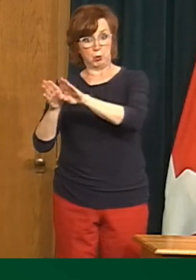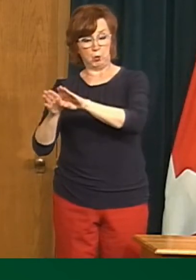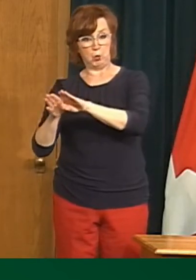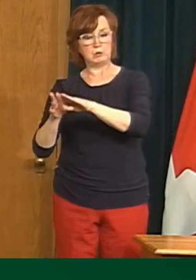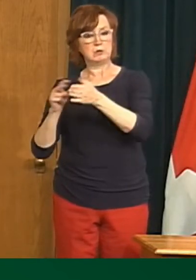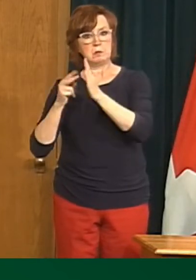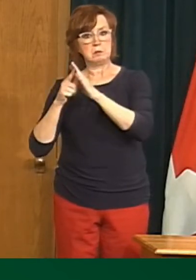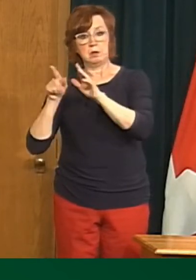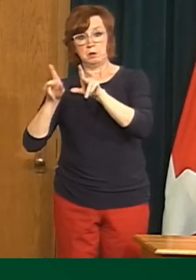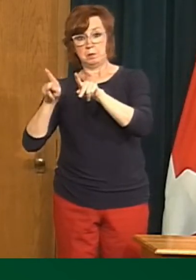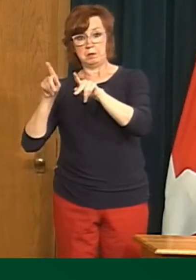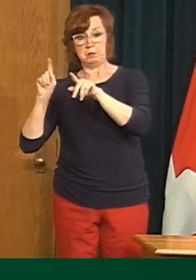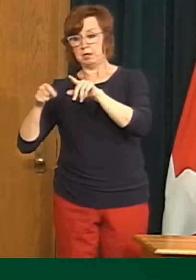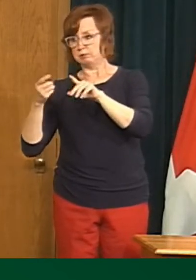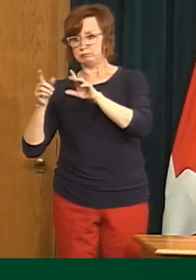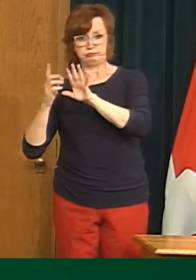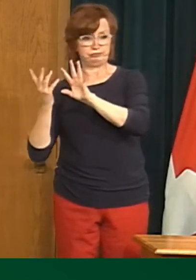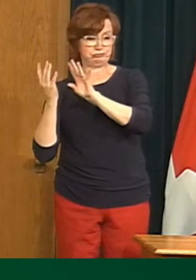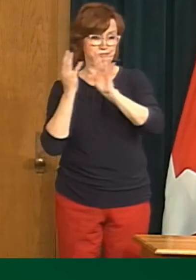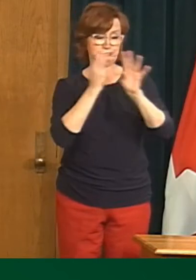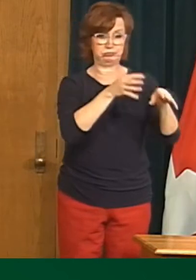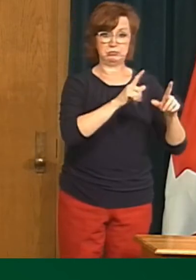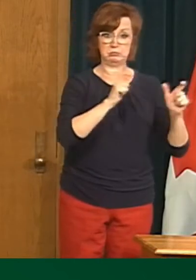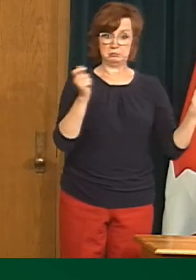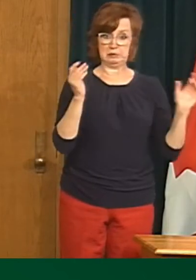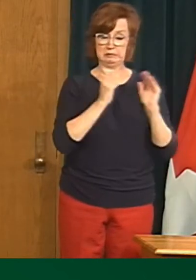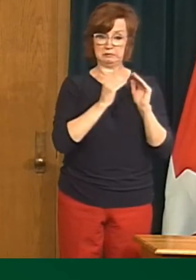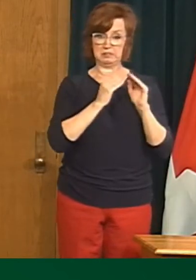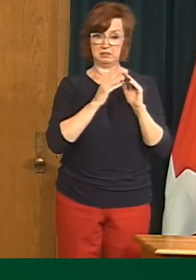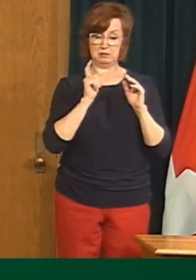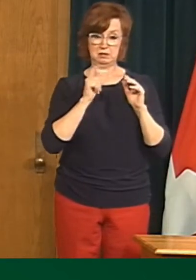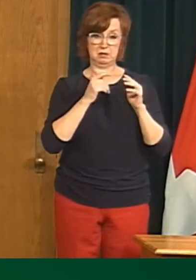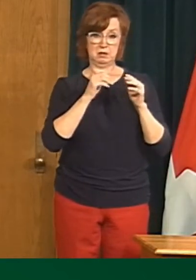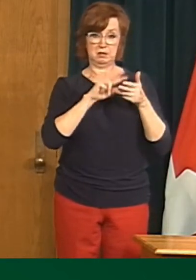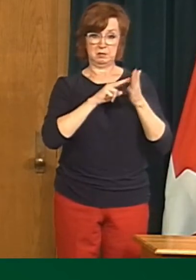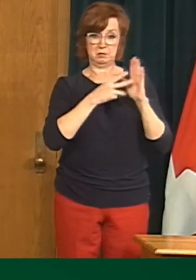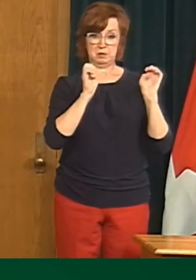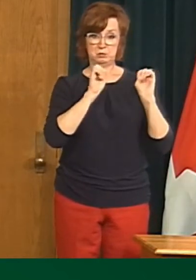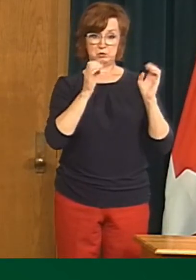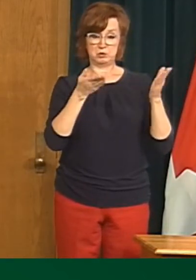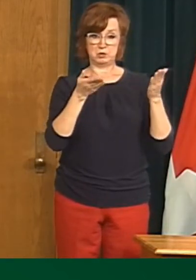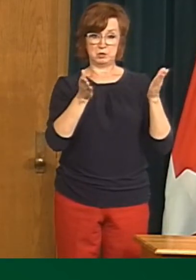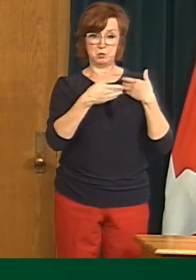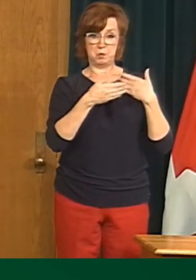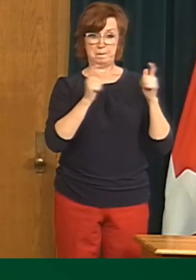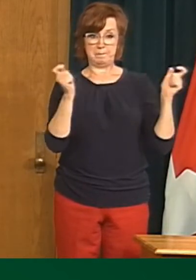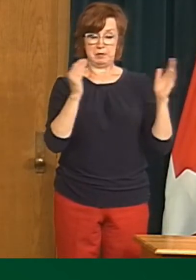we seen an influx in rural patients coming to larger urban centers because of this?